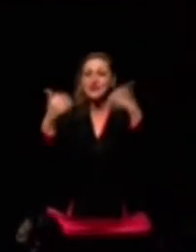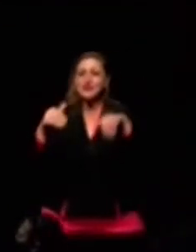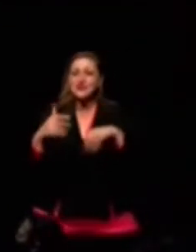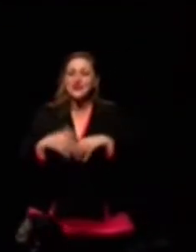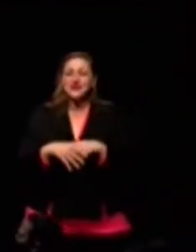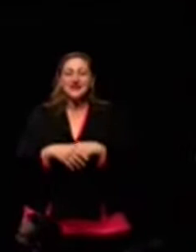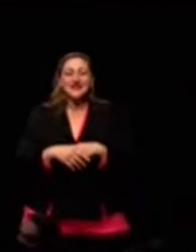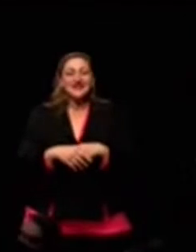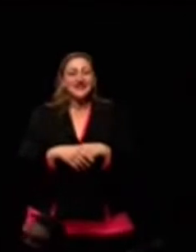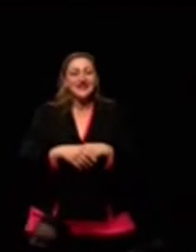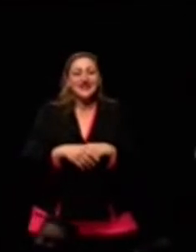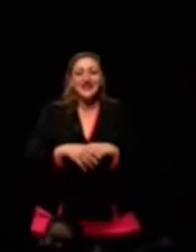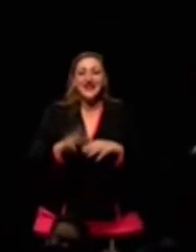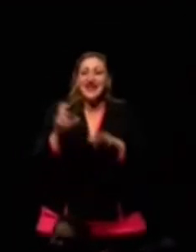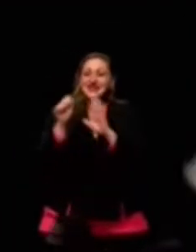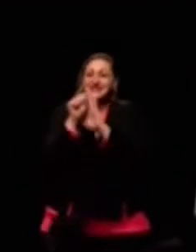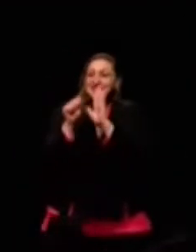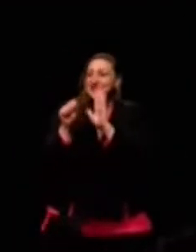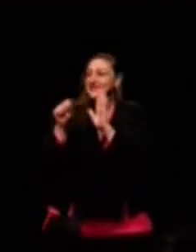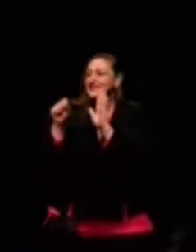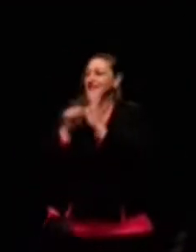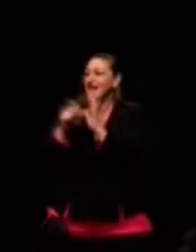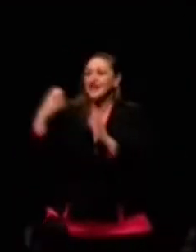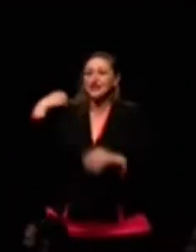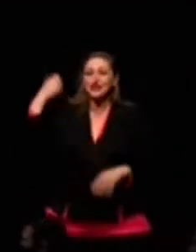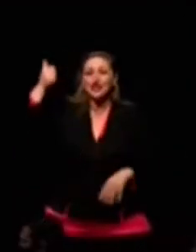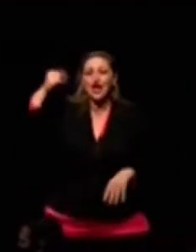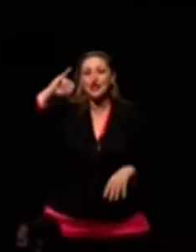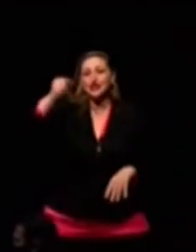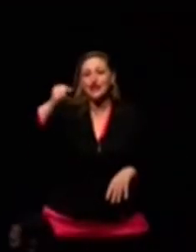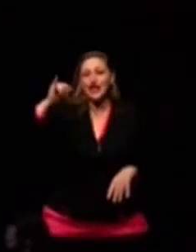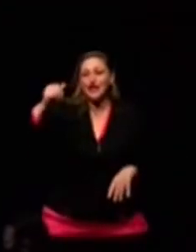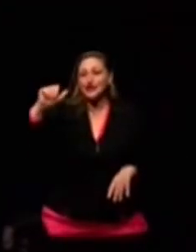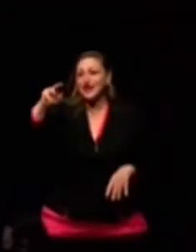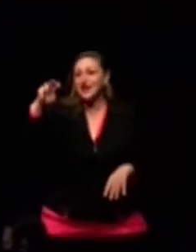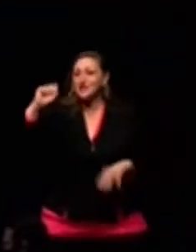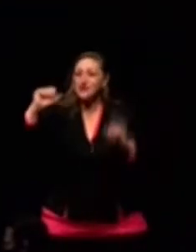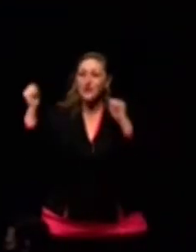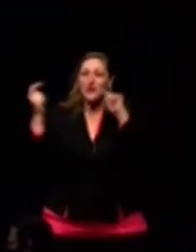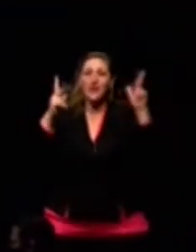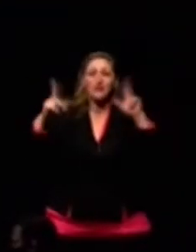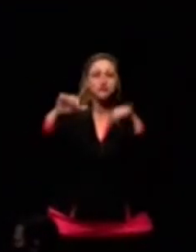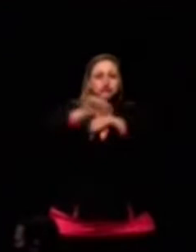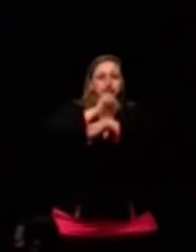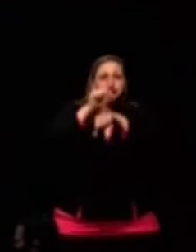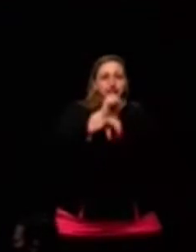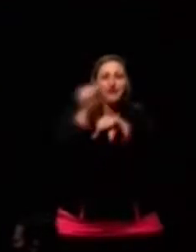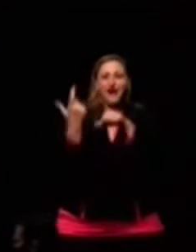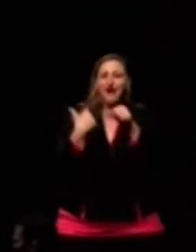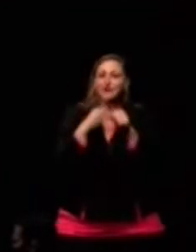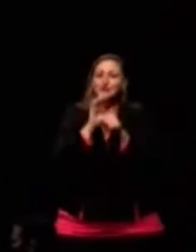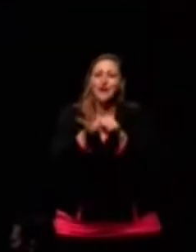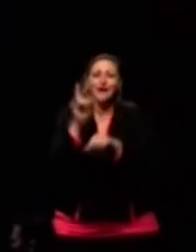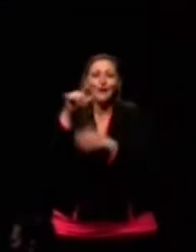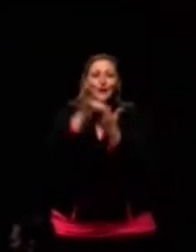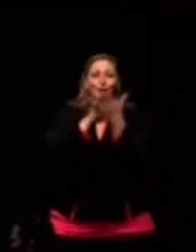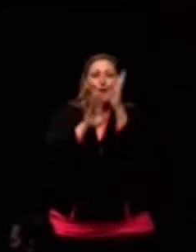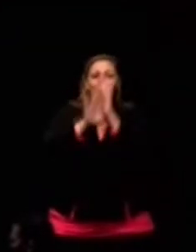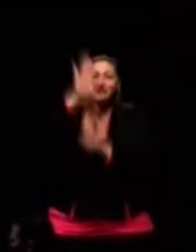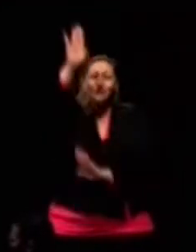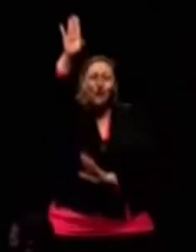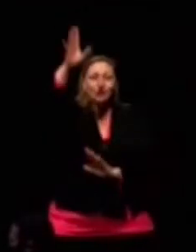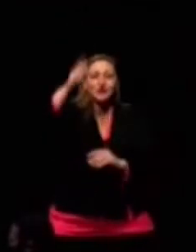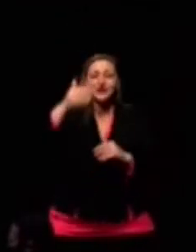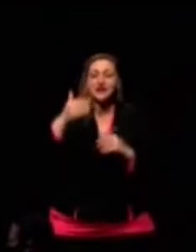Stewart-Cousins, State Chair, Jay Jacobs, and everybody who's working so hard to move New York forward. Because,